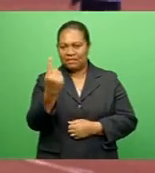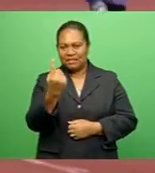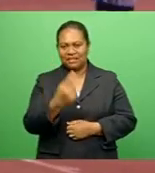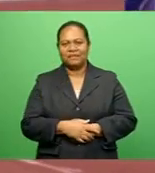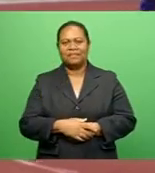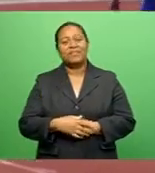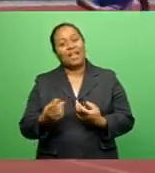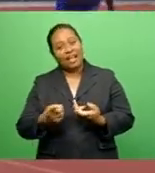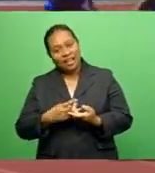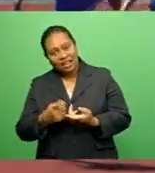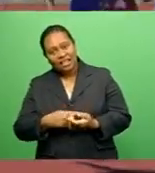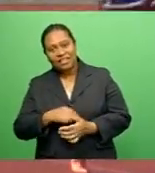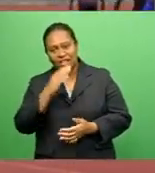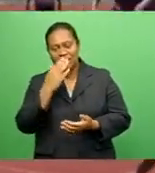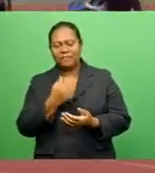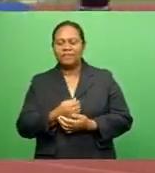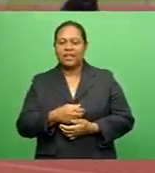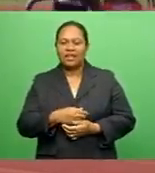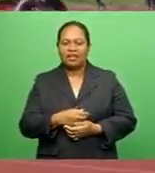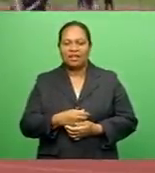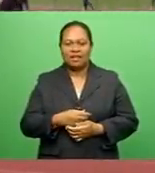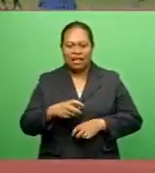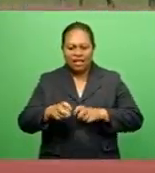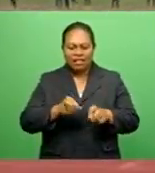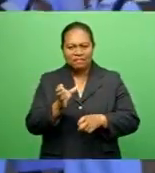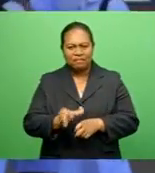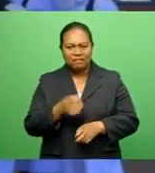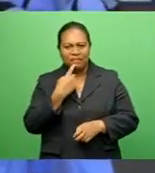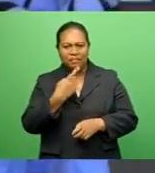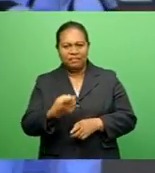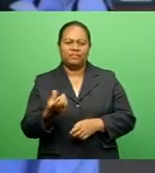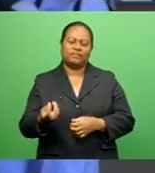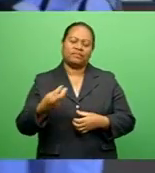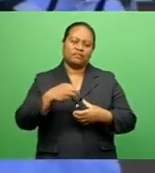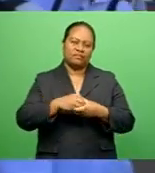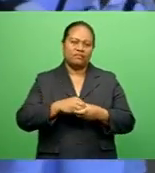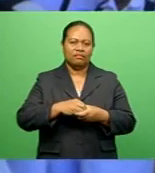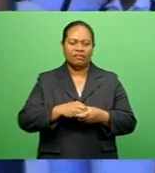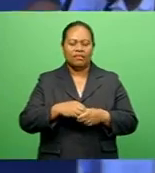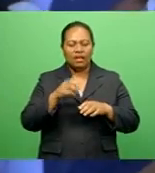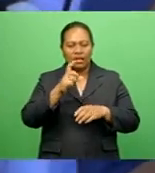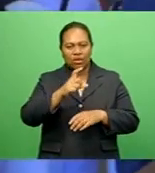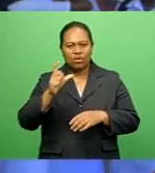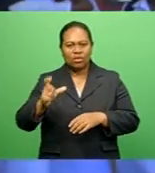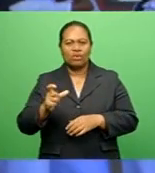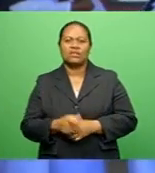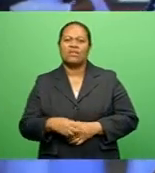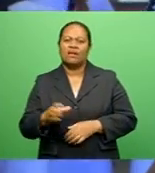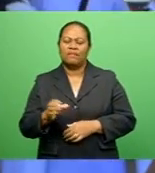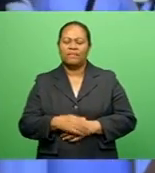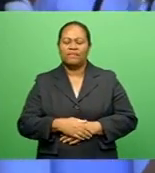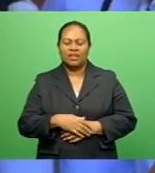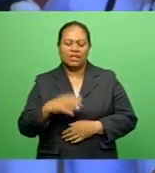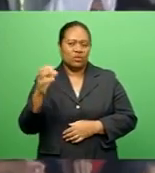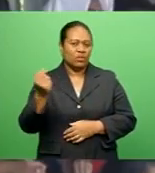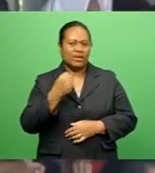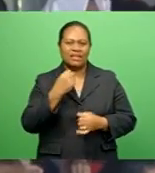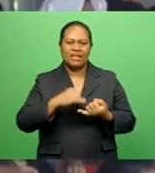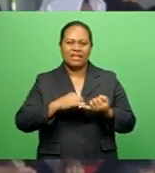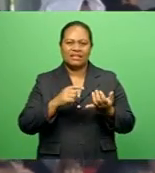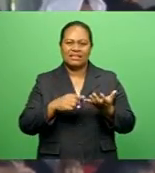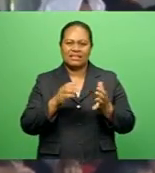Another athlete that is excited to take part during the Coca-Cola Games is Caroline Galivere, who also won the sub-junior